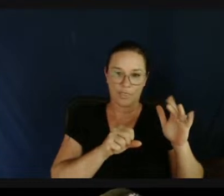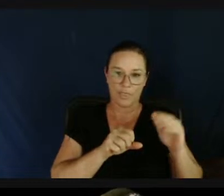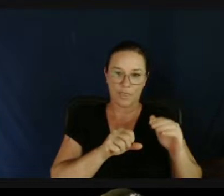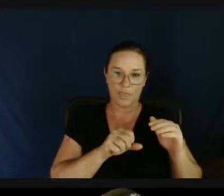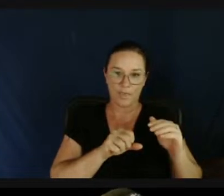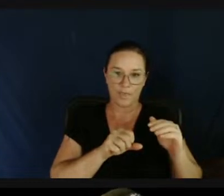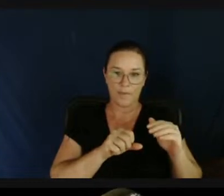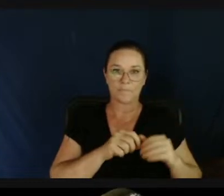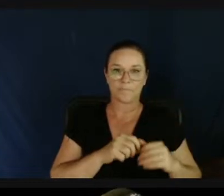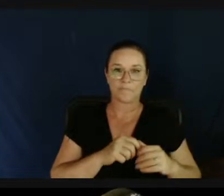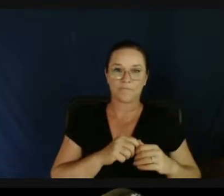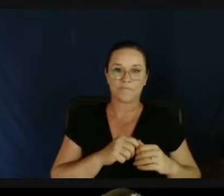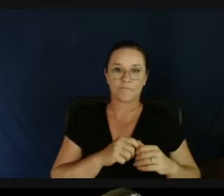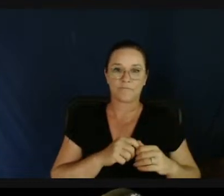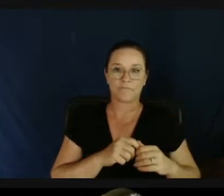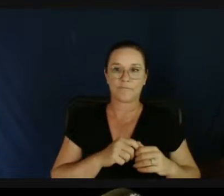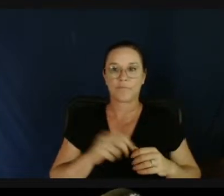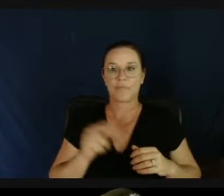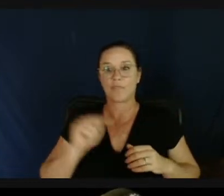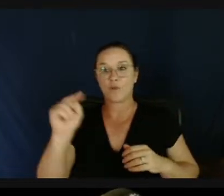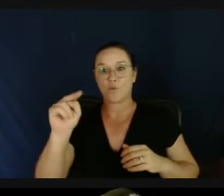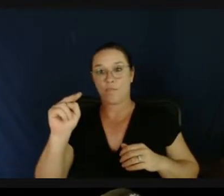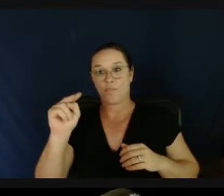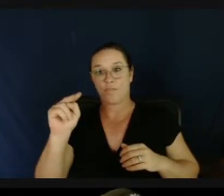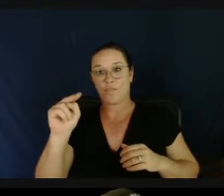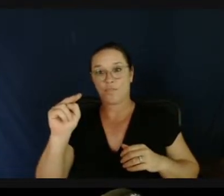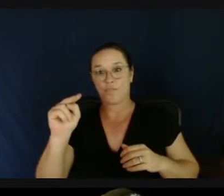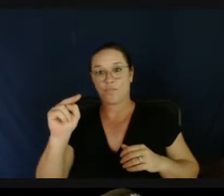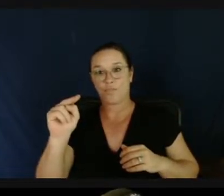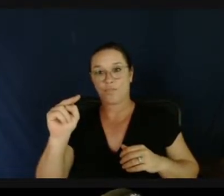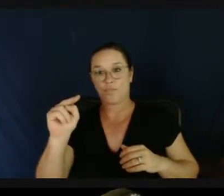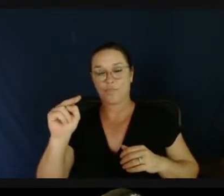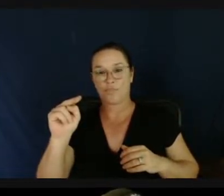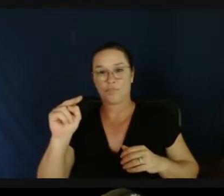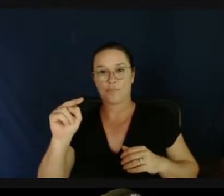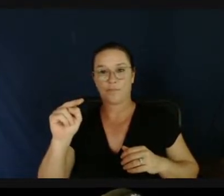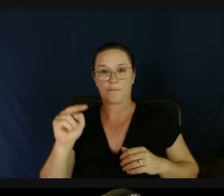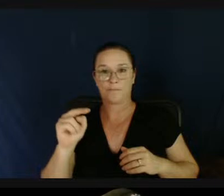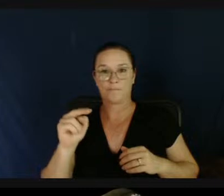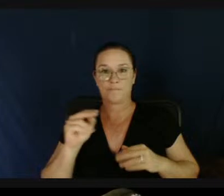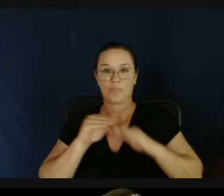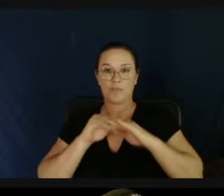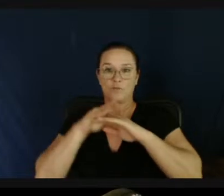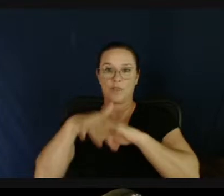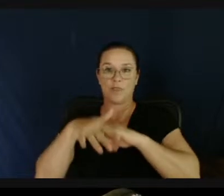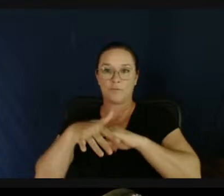Zoom it in for you guys. South vent there, north vent, and here it's going to spill out